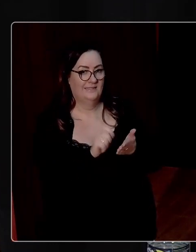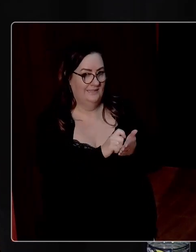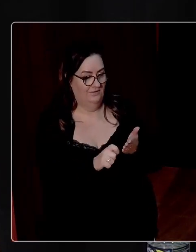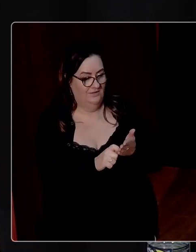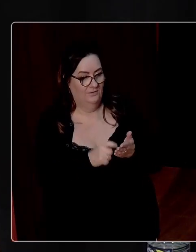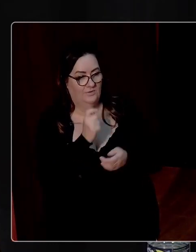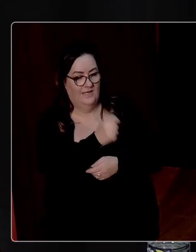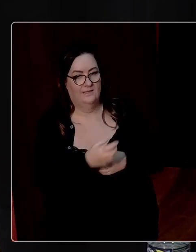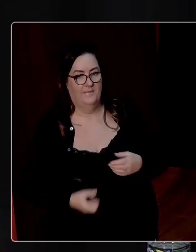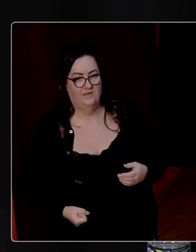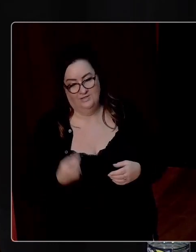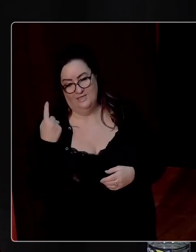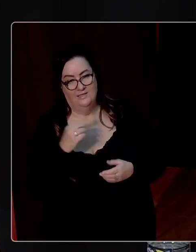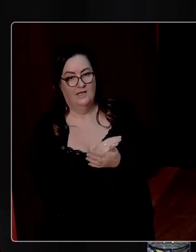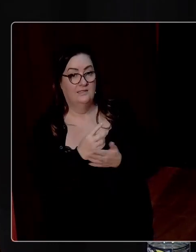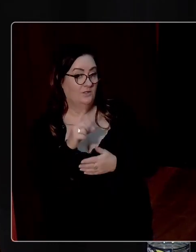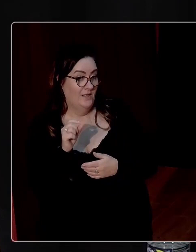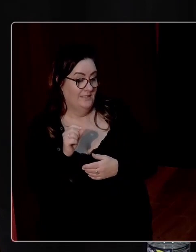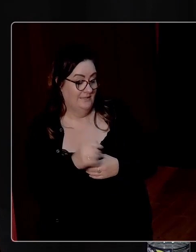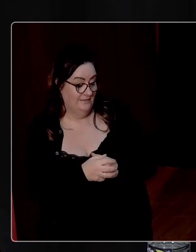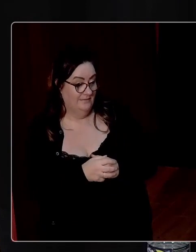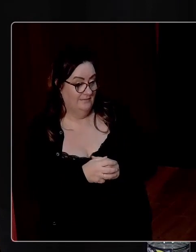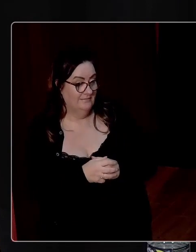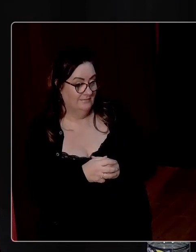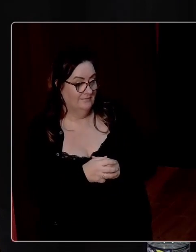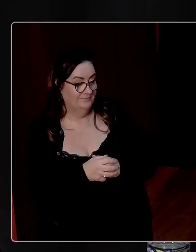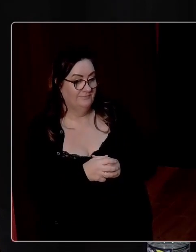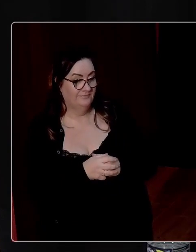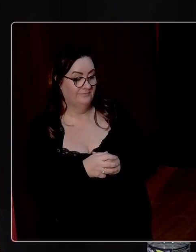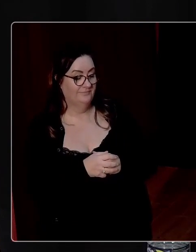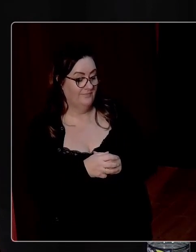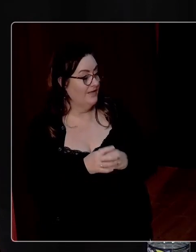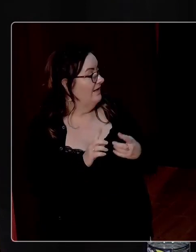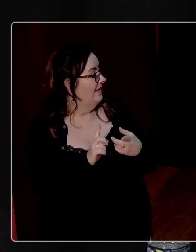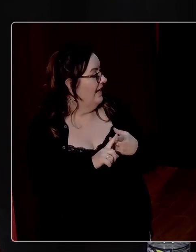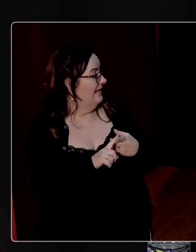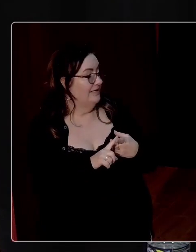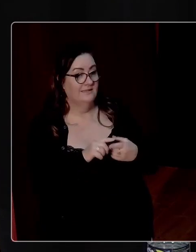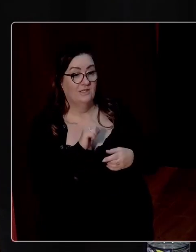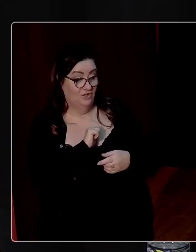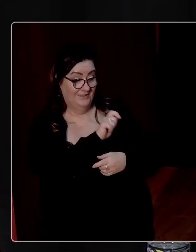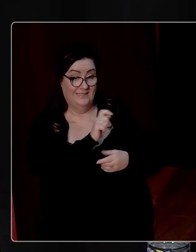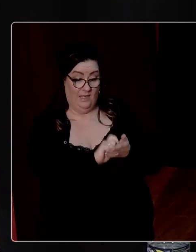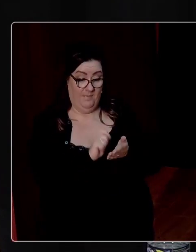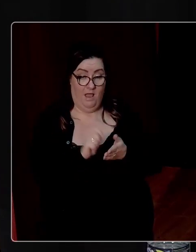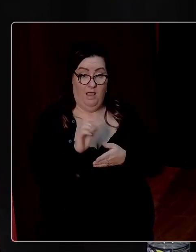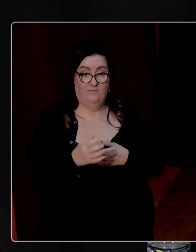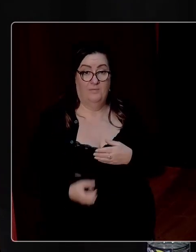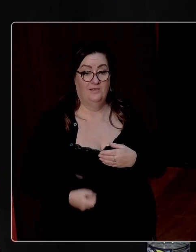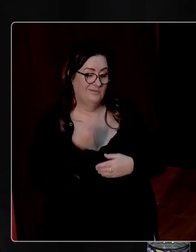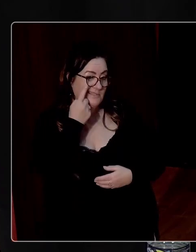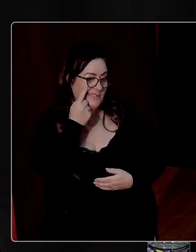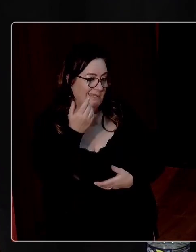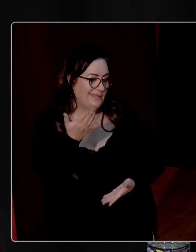pension in the 1920s, in that iteration of the pension. And she had actually applied for the pension to see